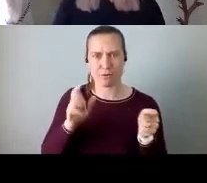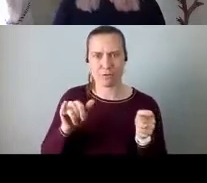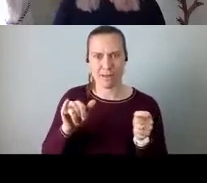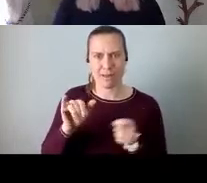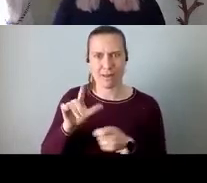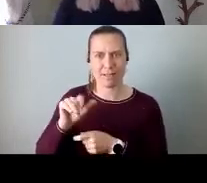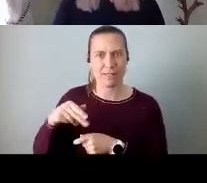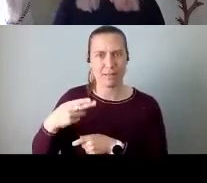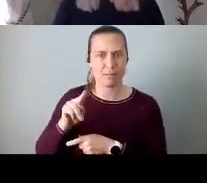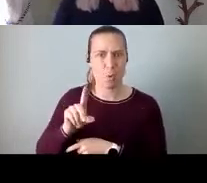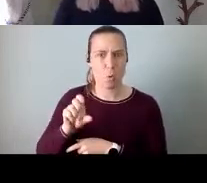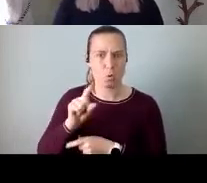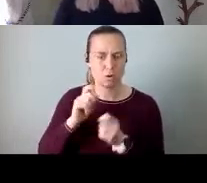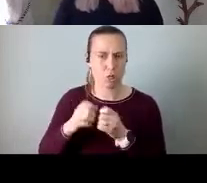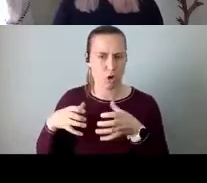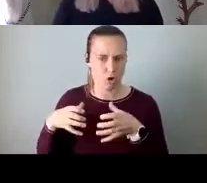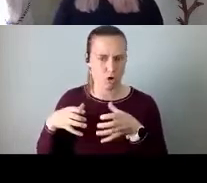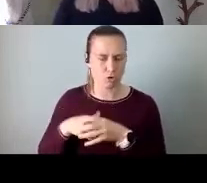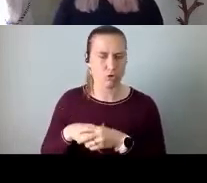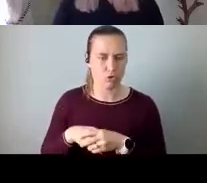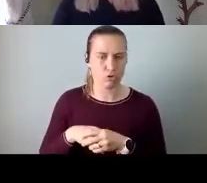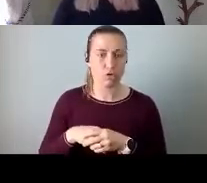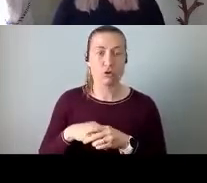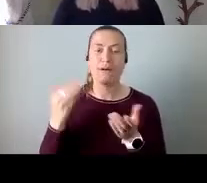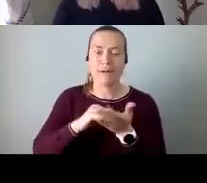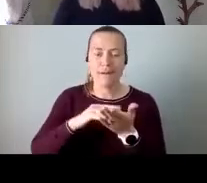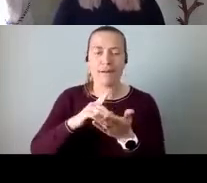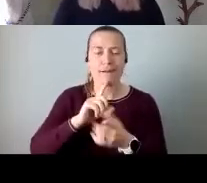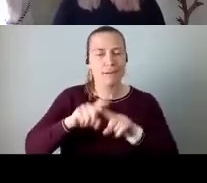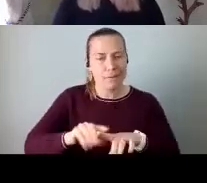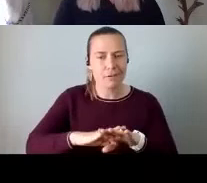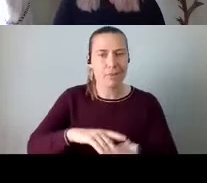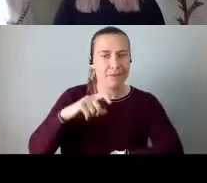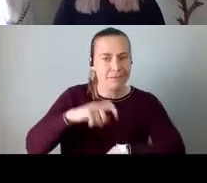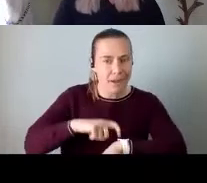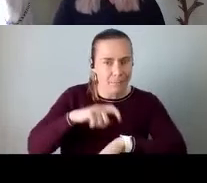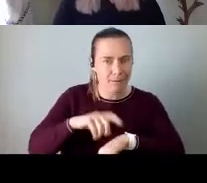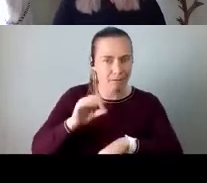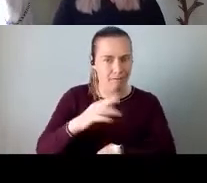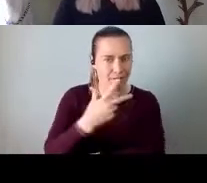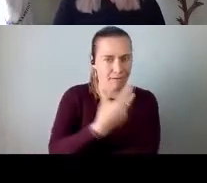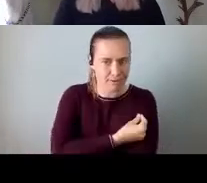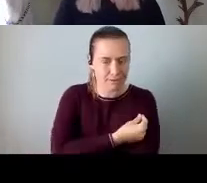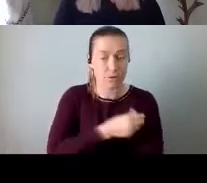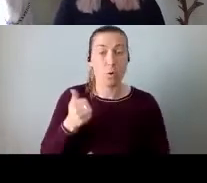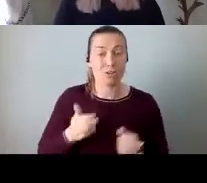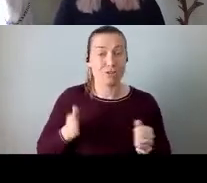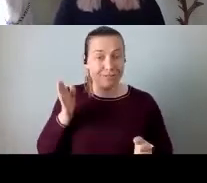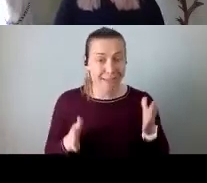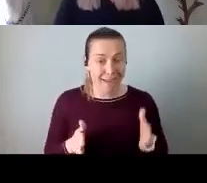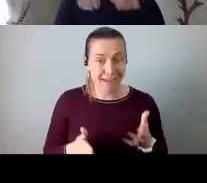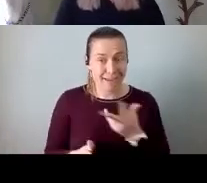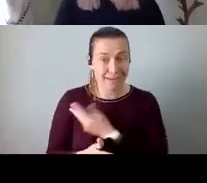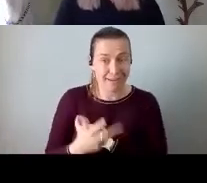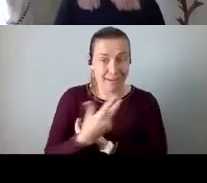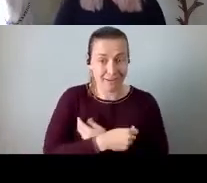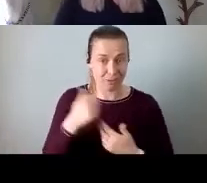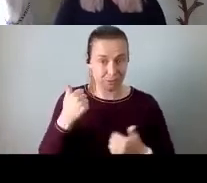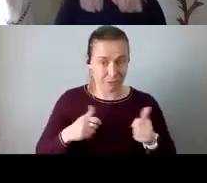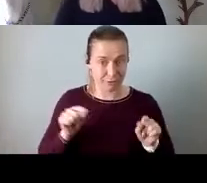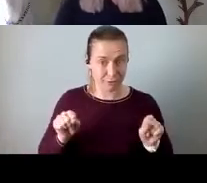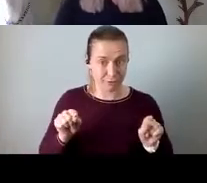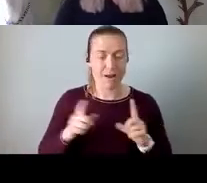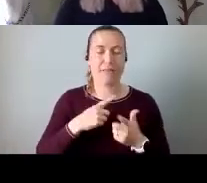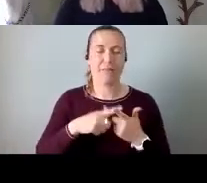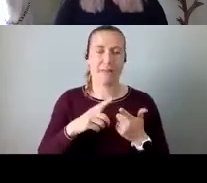really relates to understanding the timing of the vaccine, the side of the vaccine, and whether we might